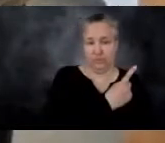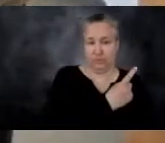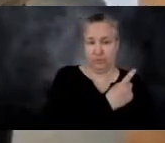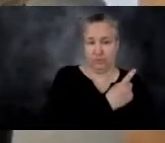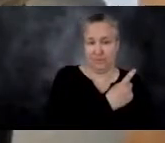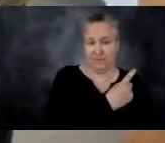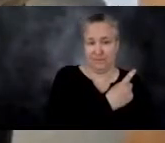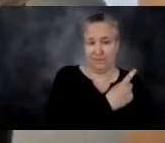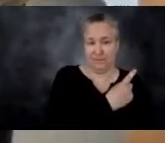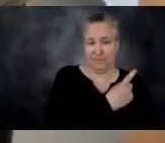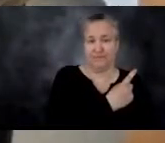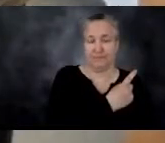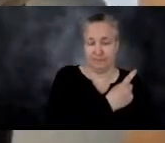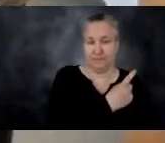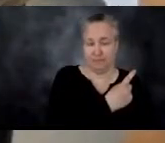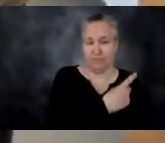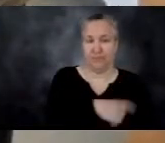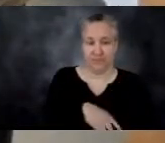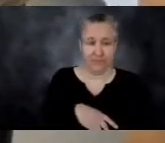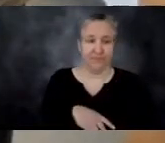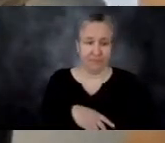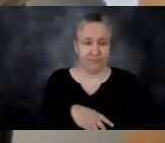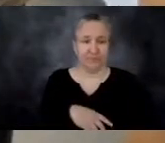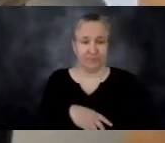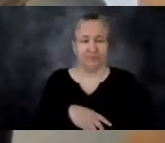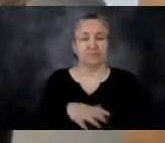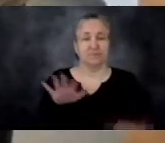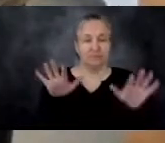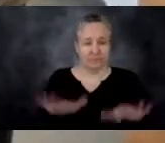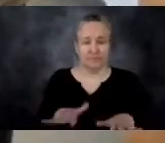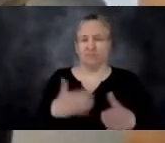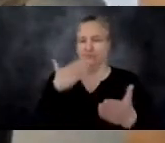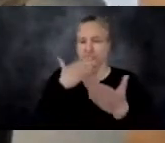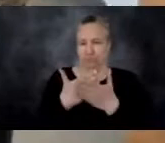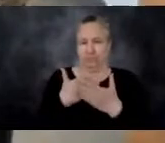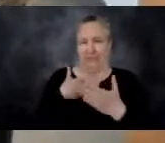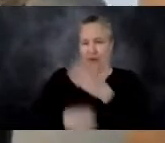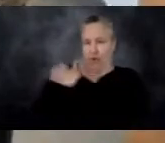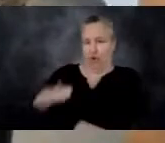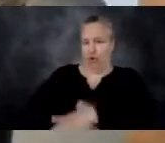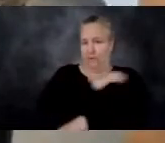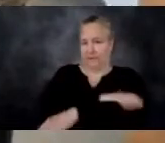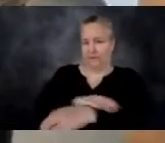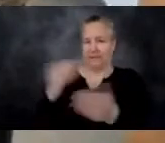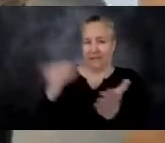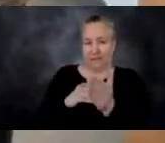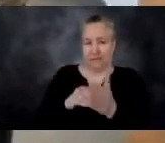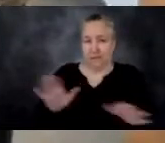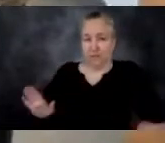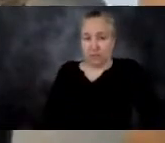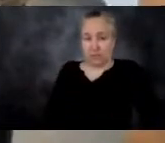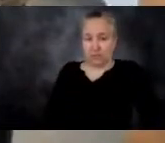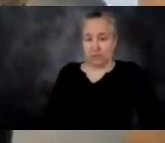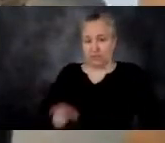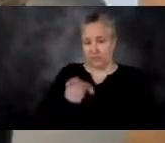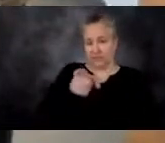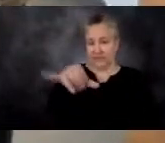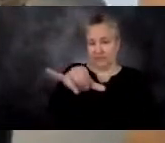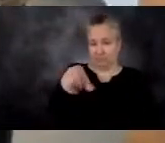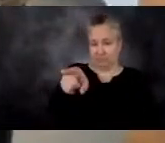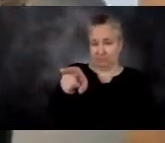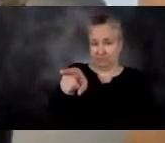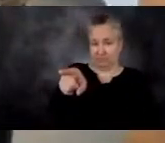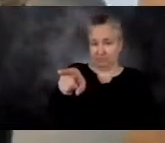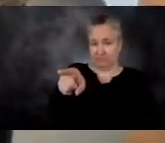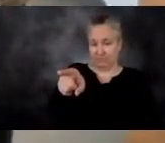more, up, kick, and relax. Good, let's work those arms again. Hands by the seat of the chair. Lift